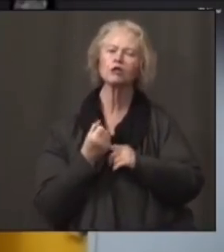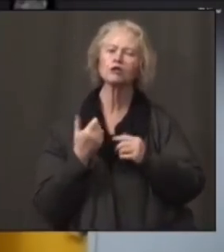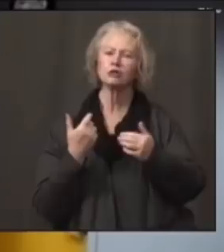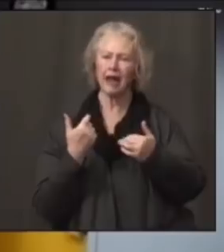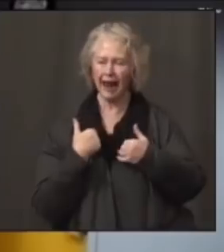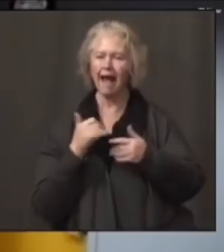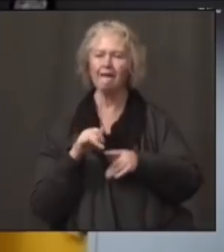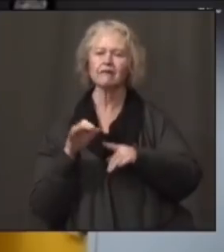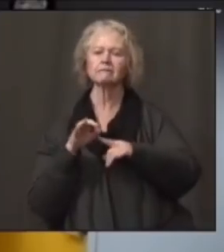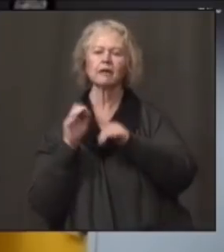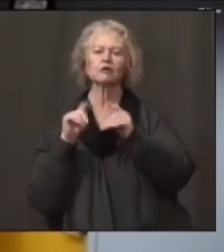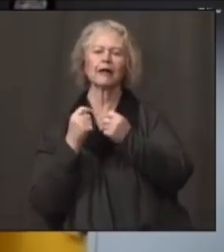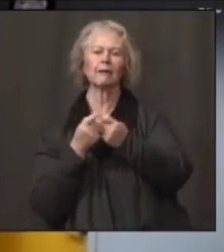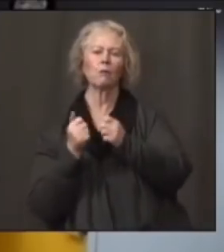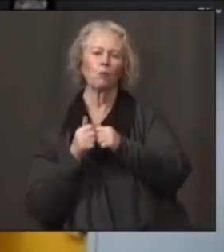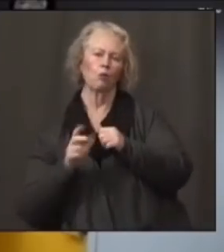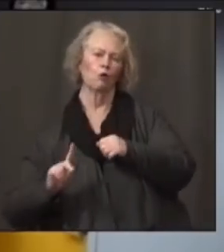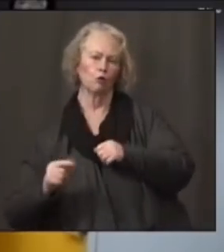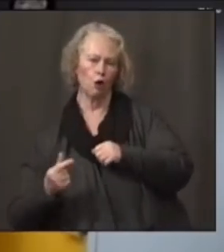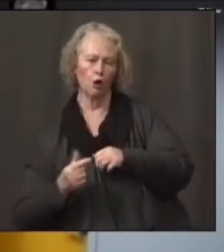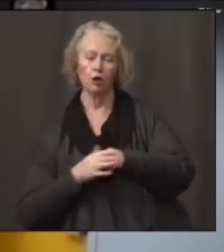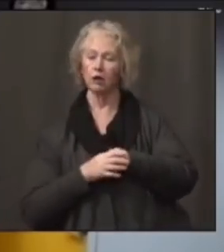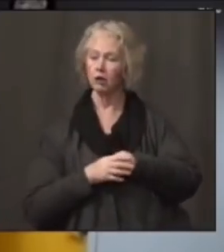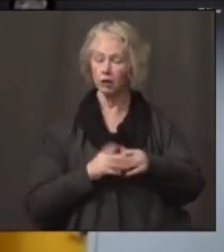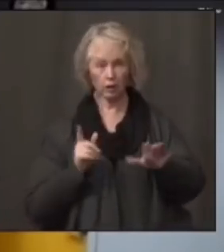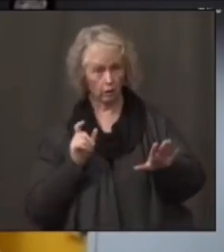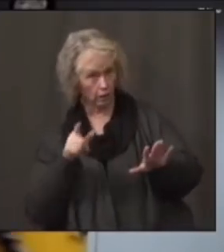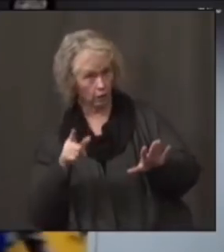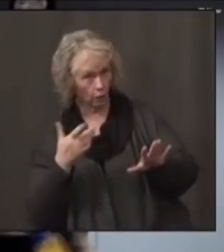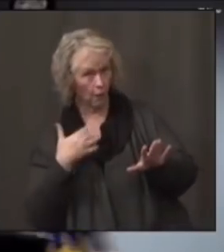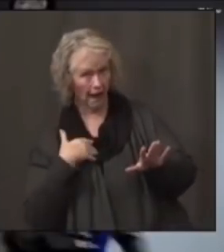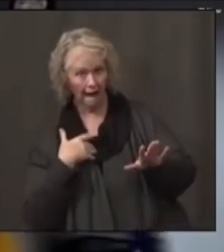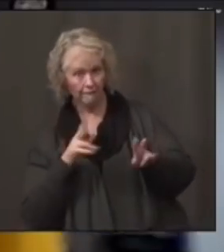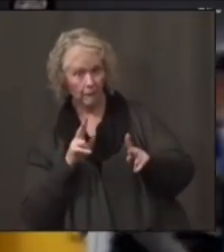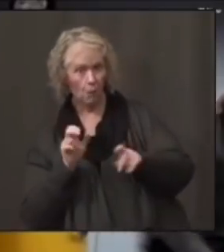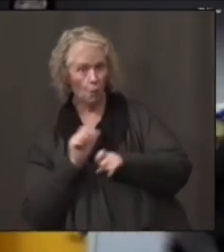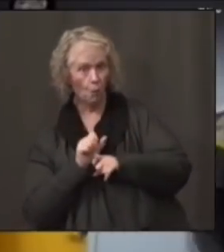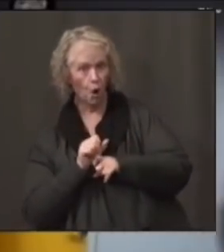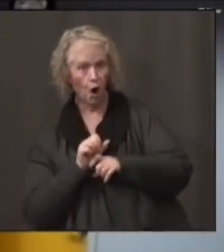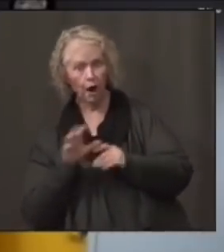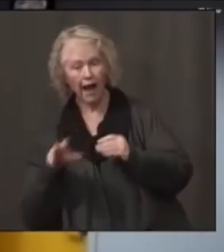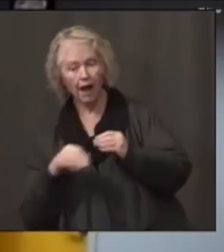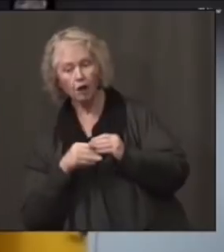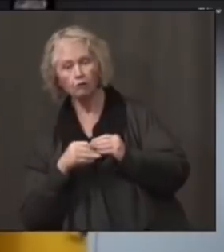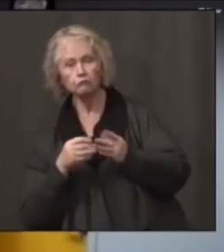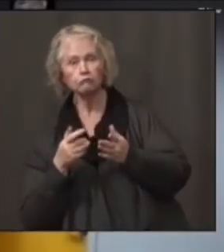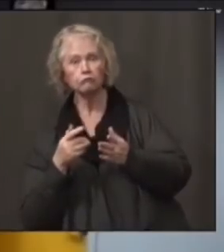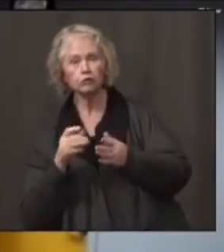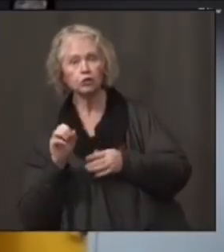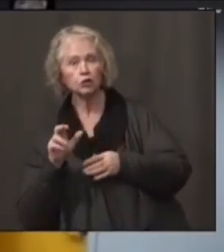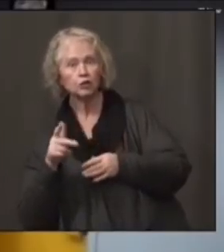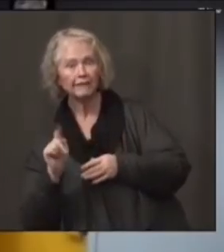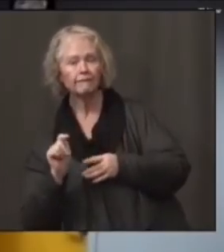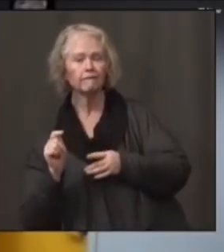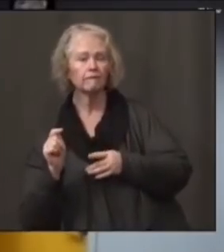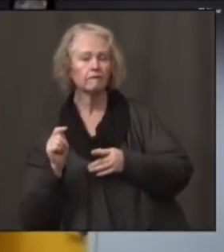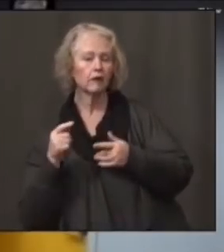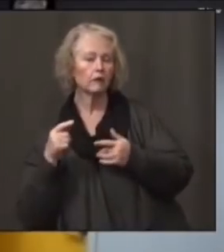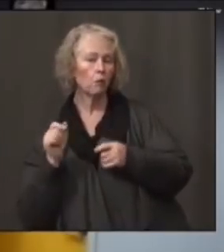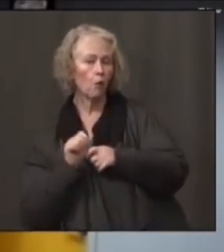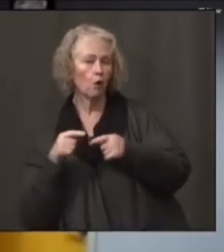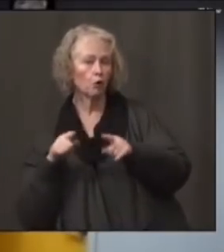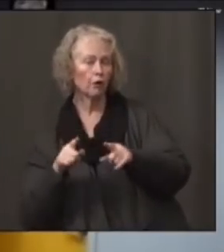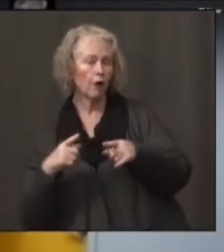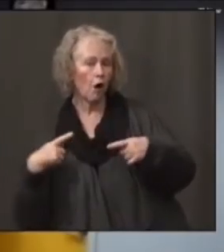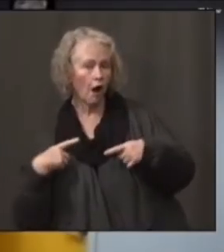be available. So are you having people work extra shifts, come in on their time off? I actually leave that